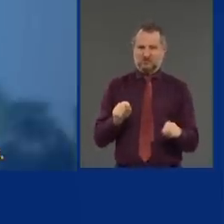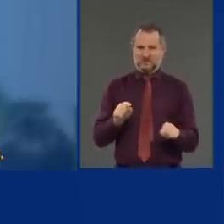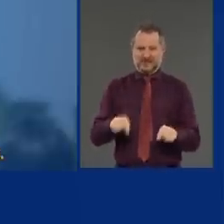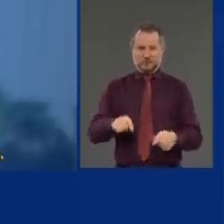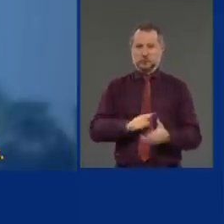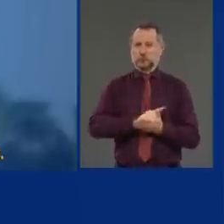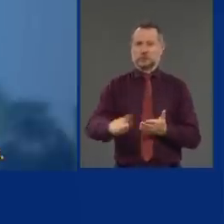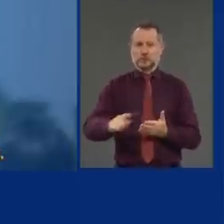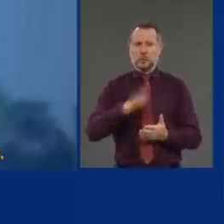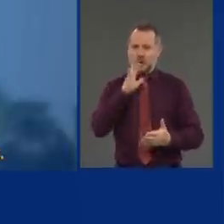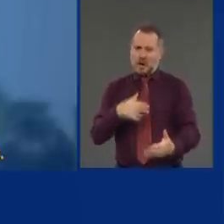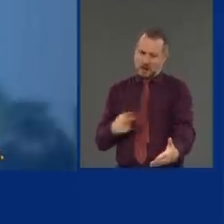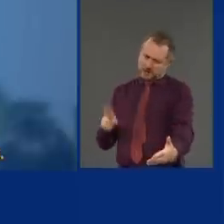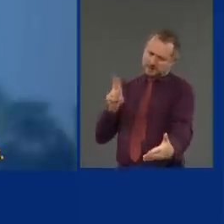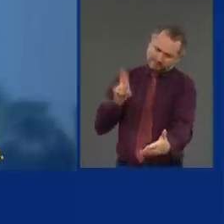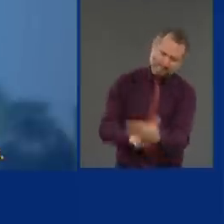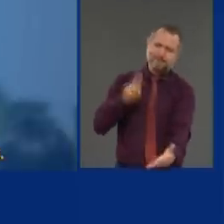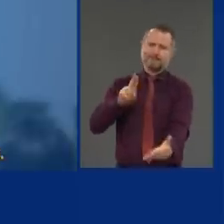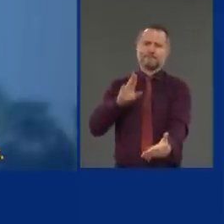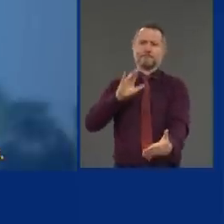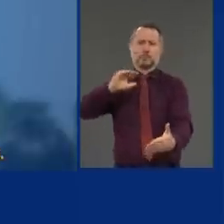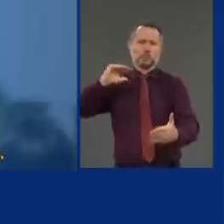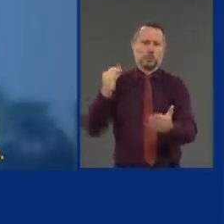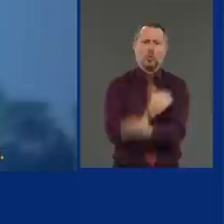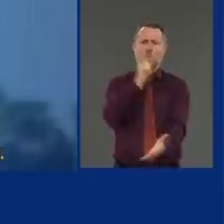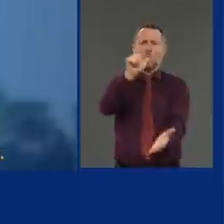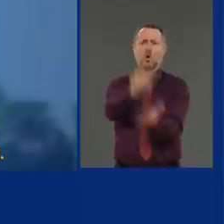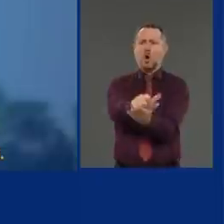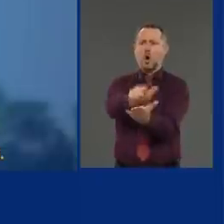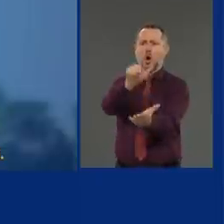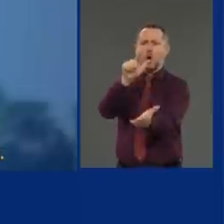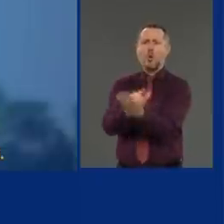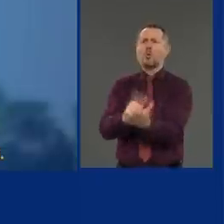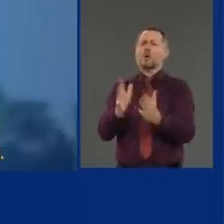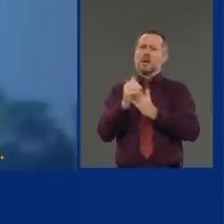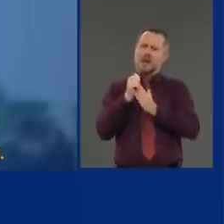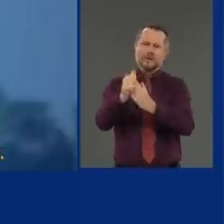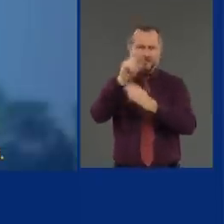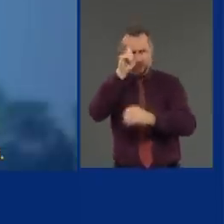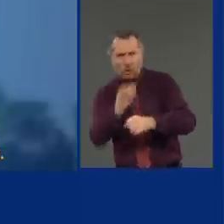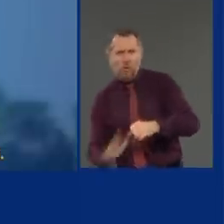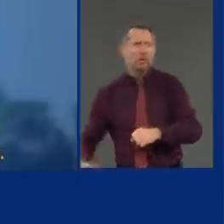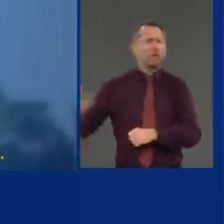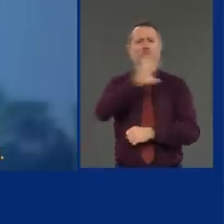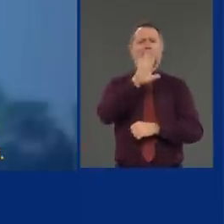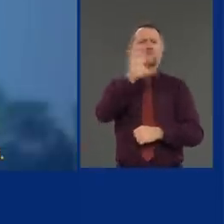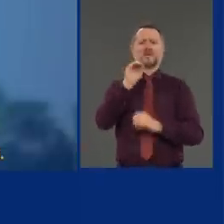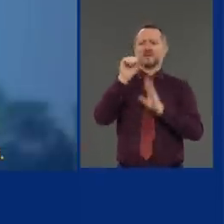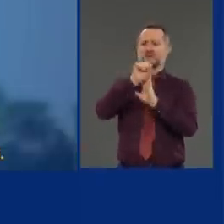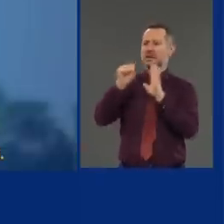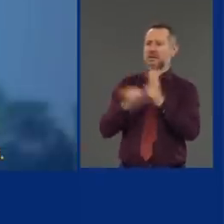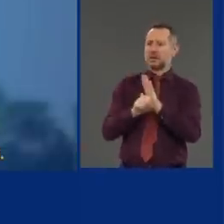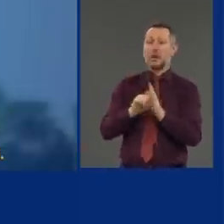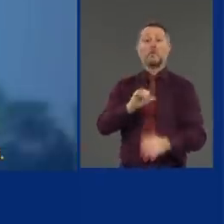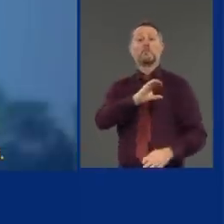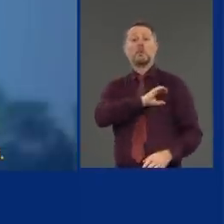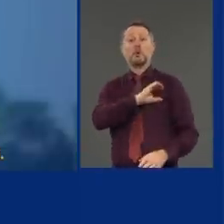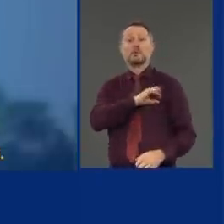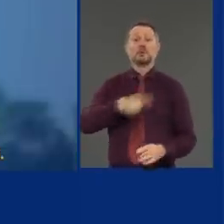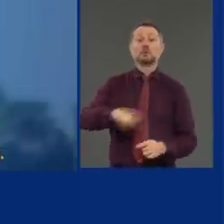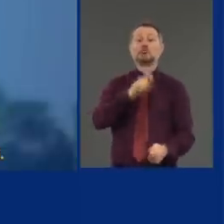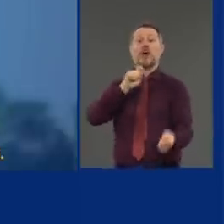the nation in police reform. Releasing disciplinary records, what they call 50A,